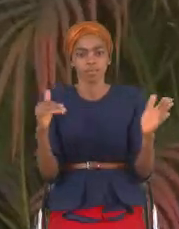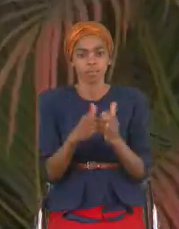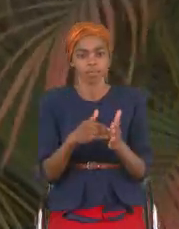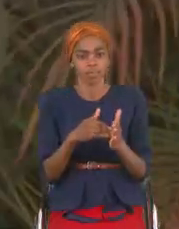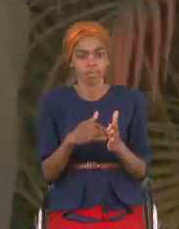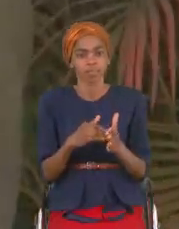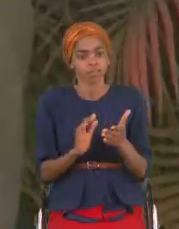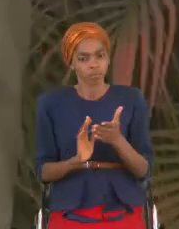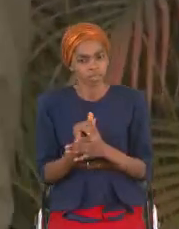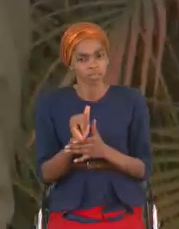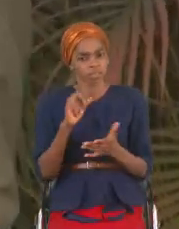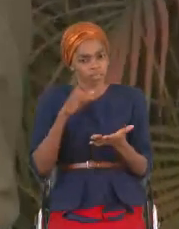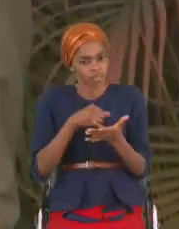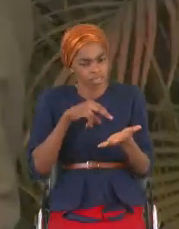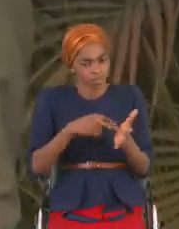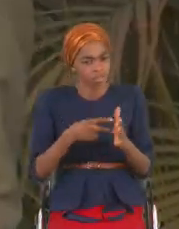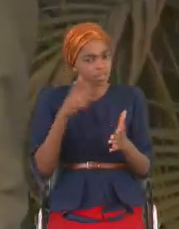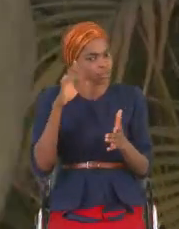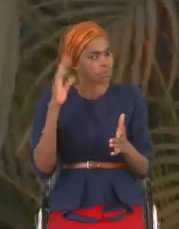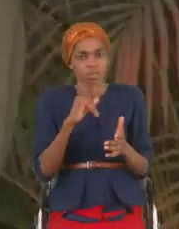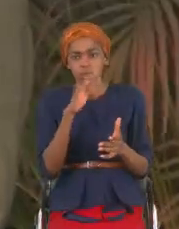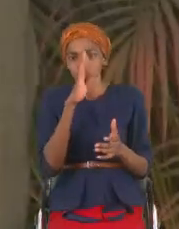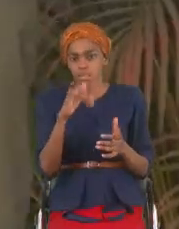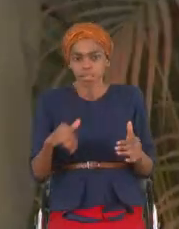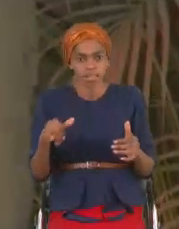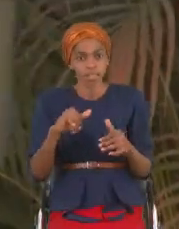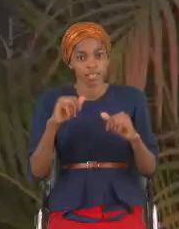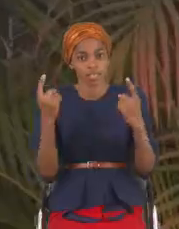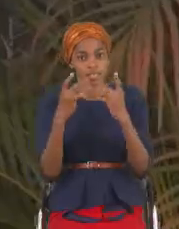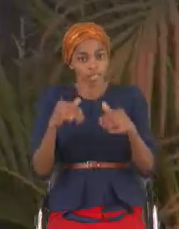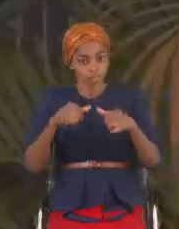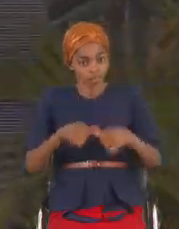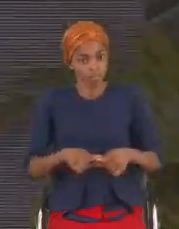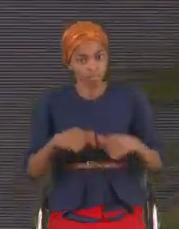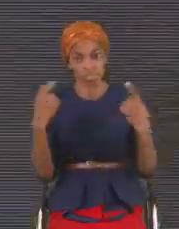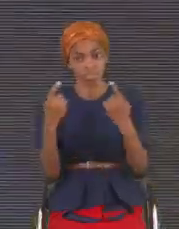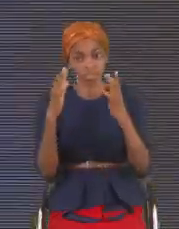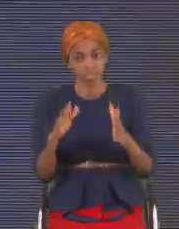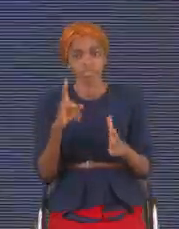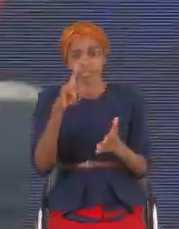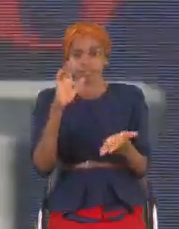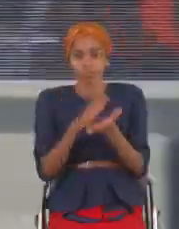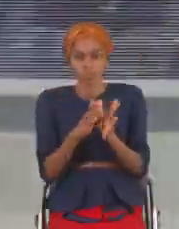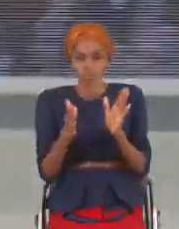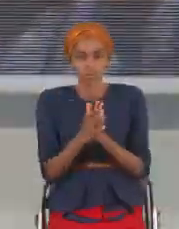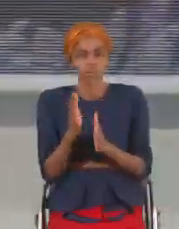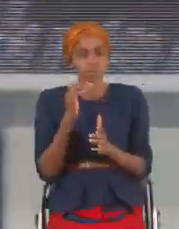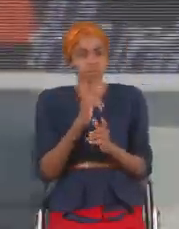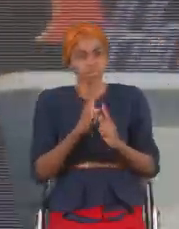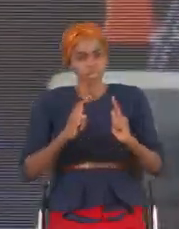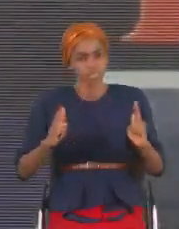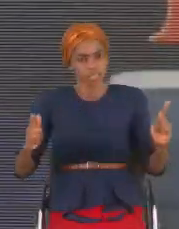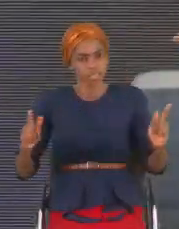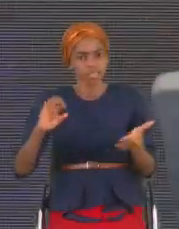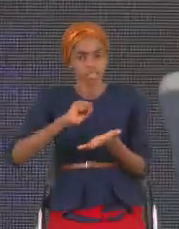means you will not be a sinner. You'll not remain a sinner. You become an incredible